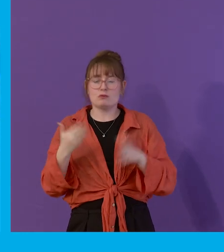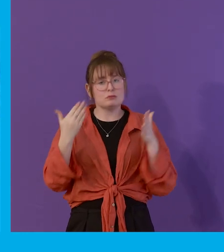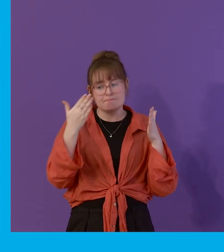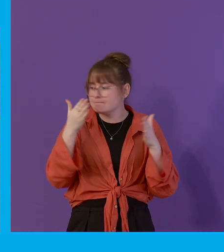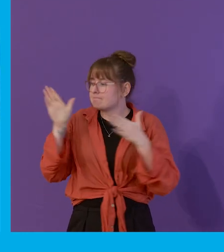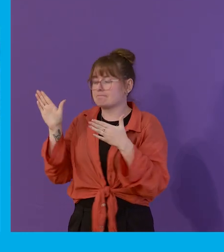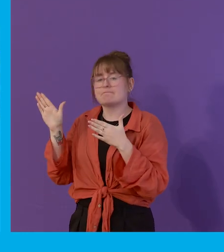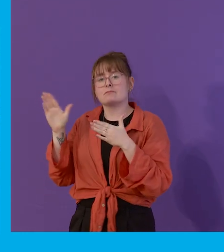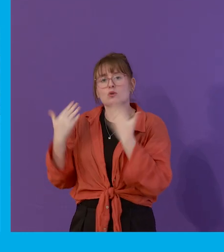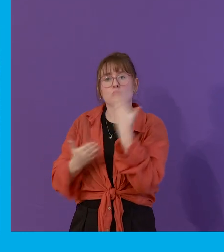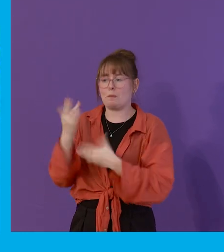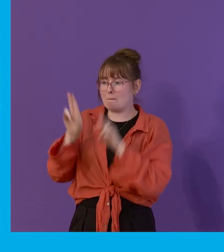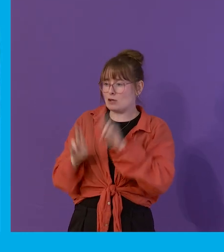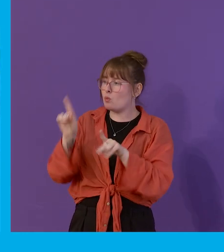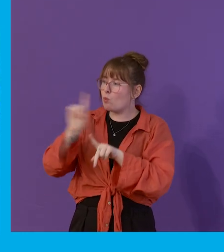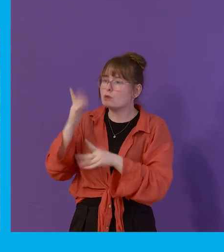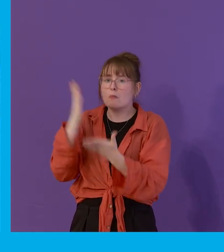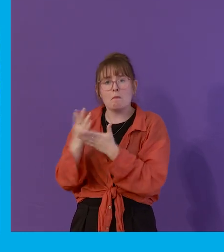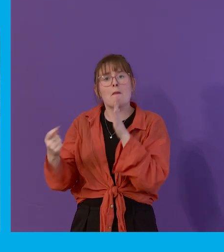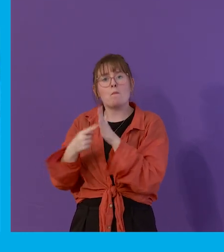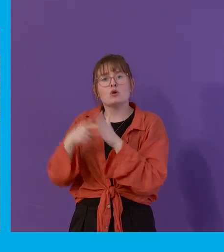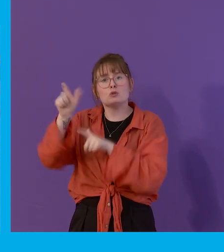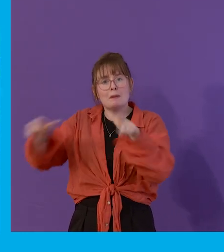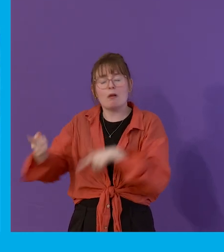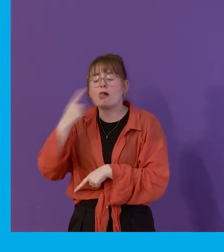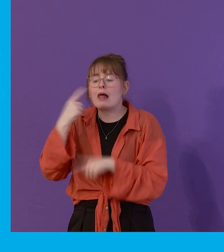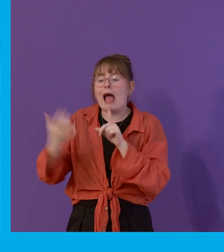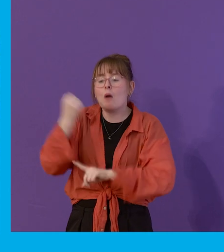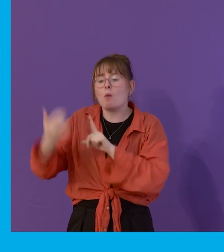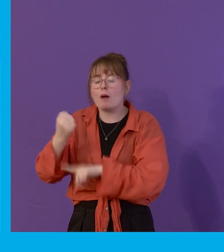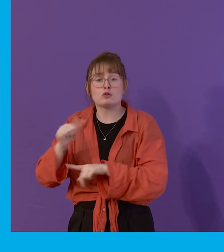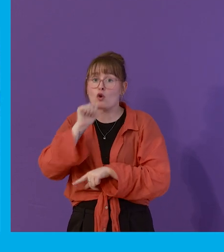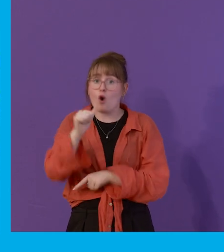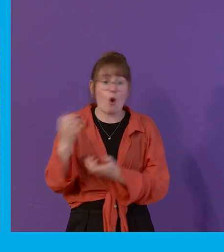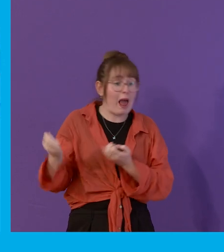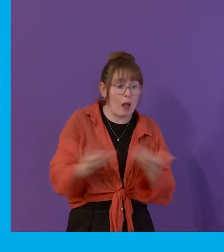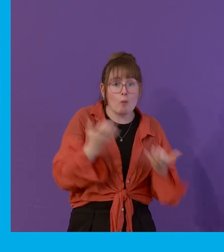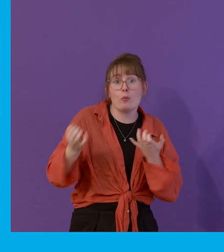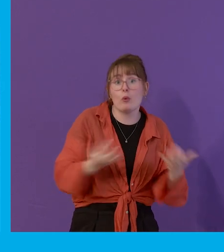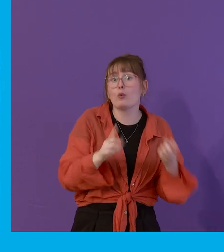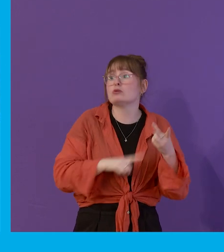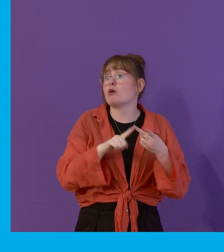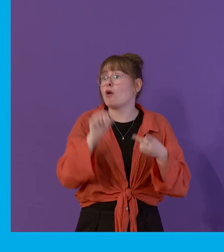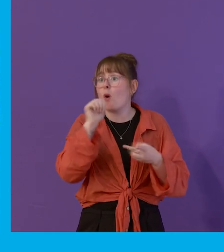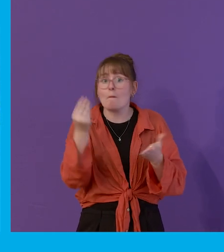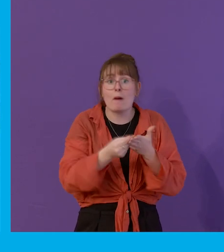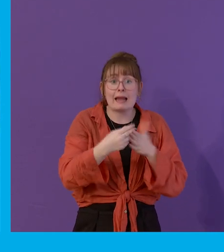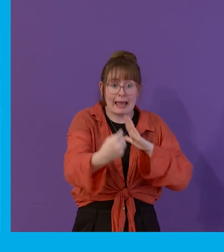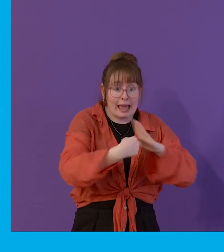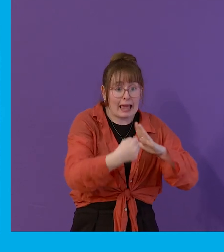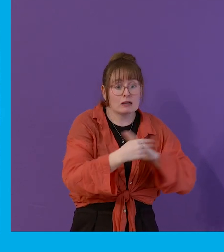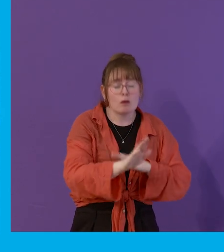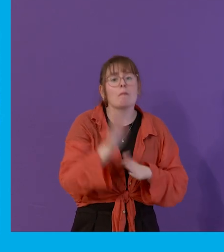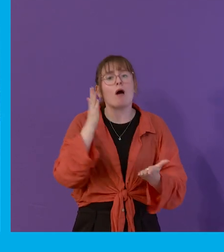and move towards measuring what matters to people, looking at outcomes, not outputs, not even necessarily money in, but looking